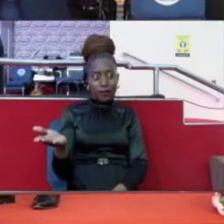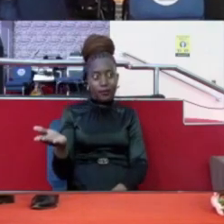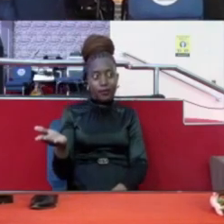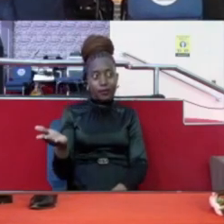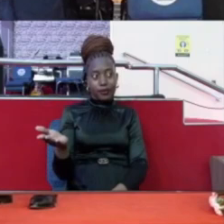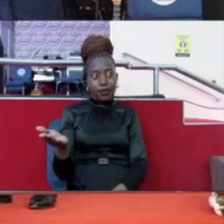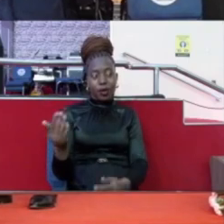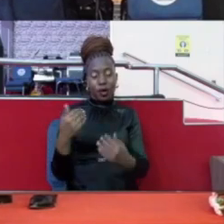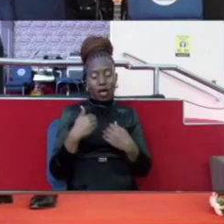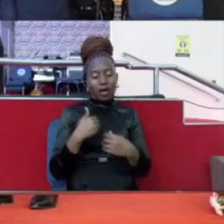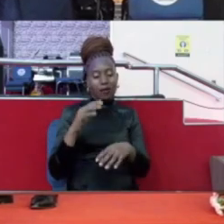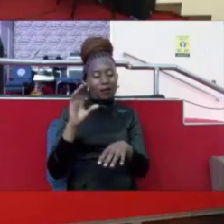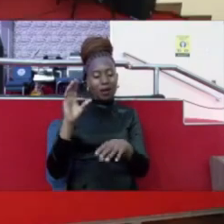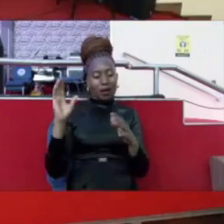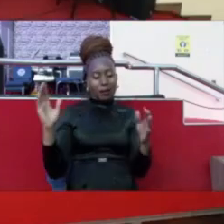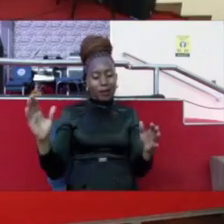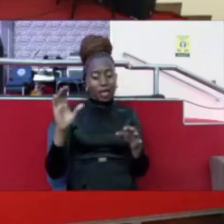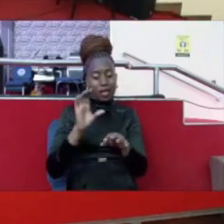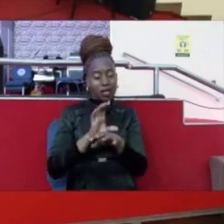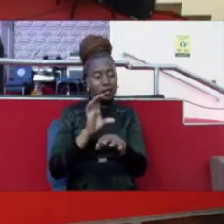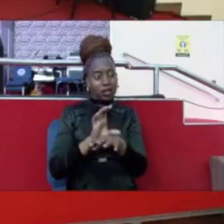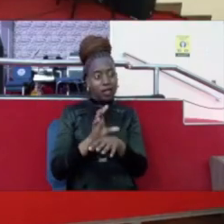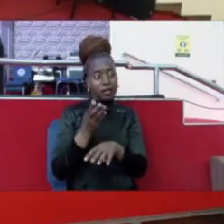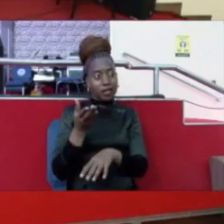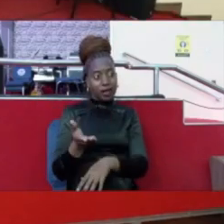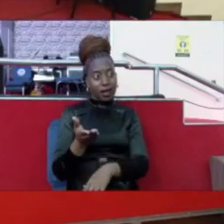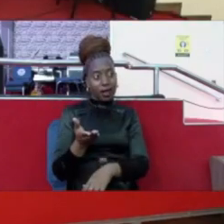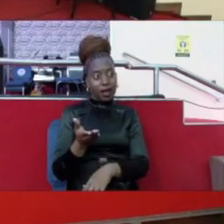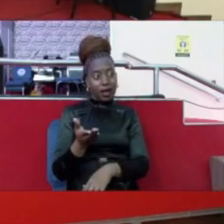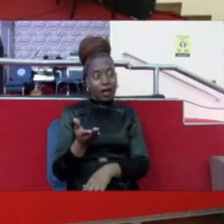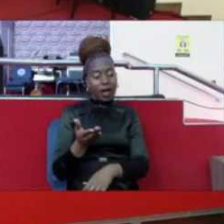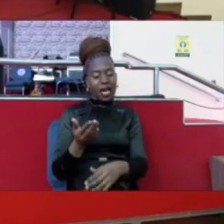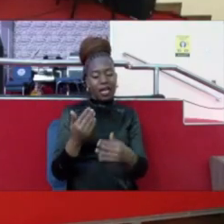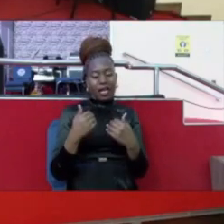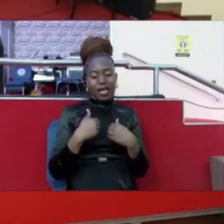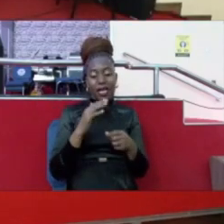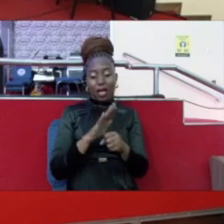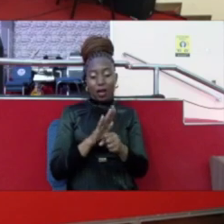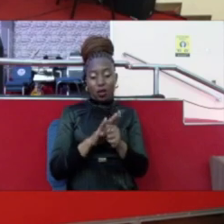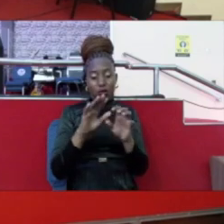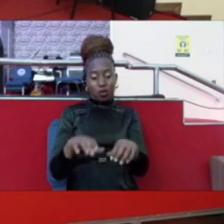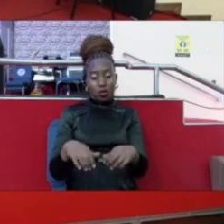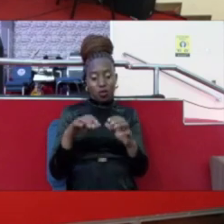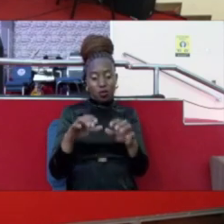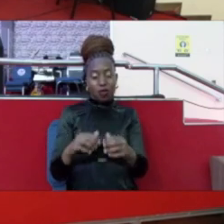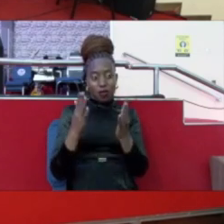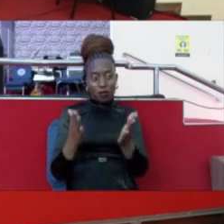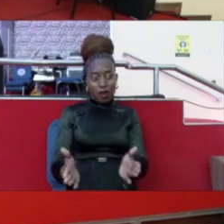big church. Na ilikuwa ni kanisa kubwa sana. And it was filled with farmers. Na ilikuwa na wakulima wengi. And